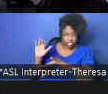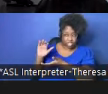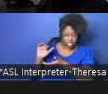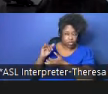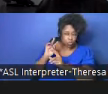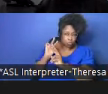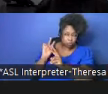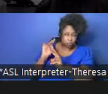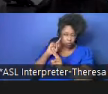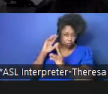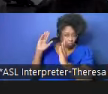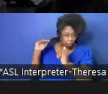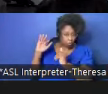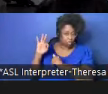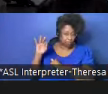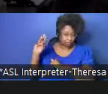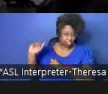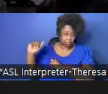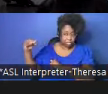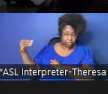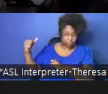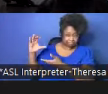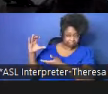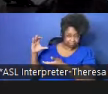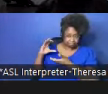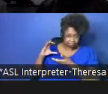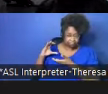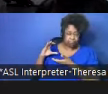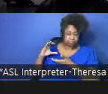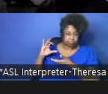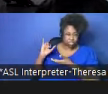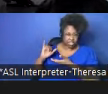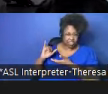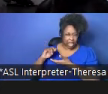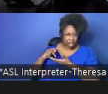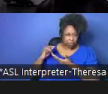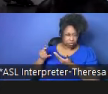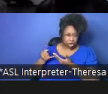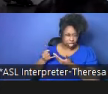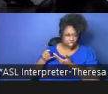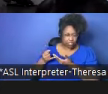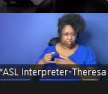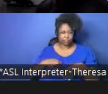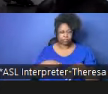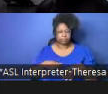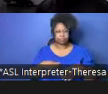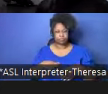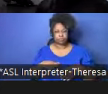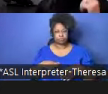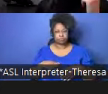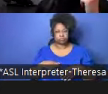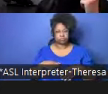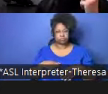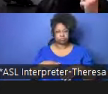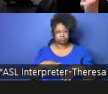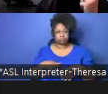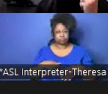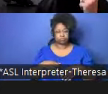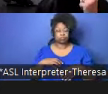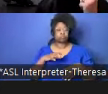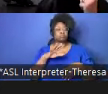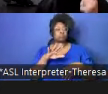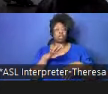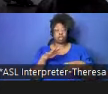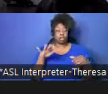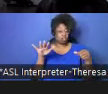get FEMA funding for that project. We did not advance that through the full design phase